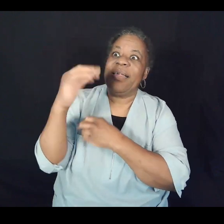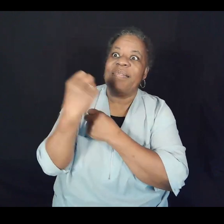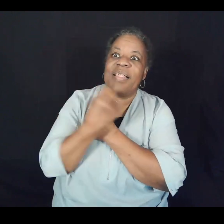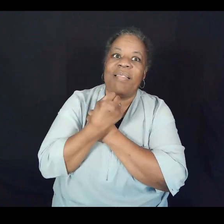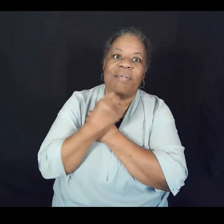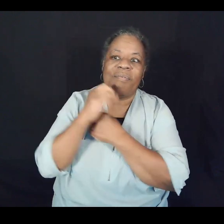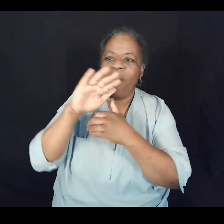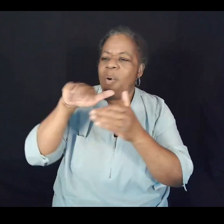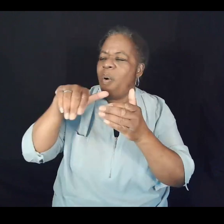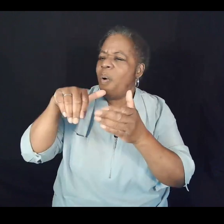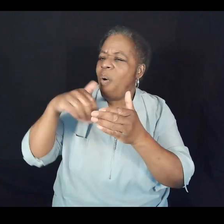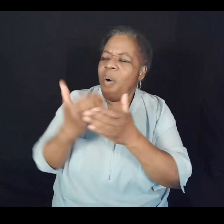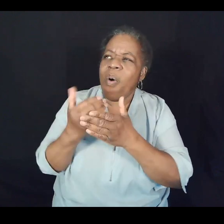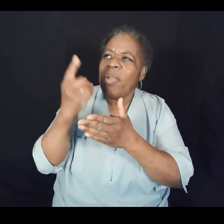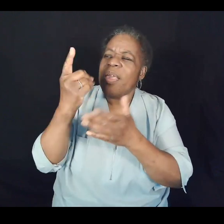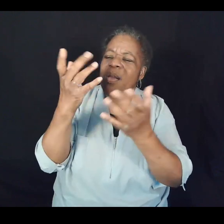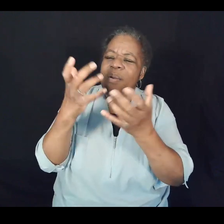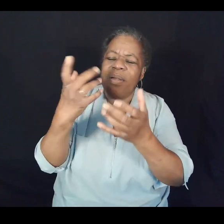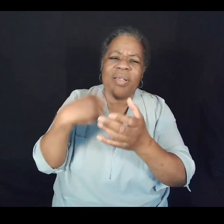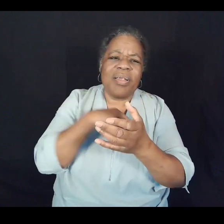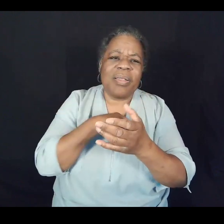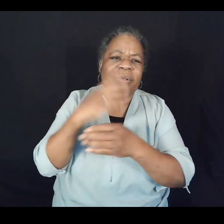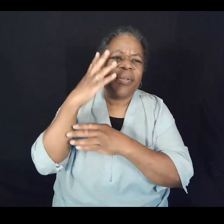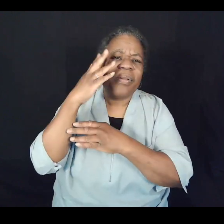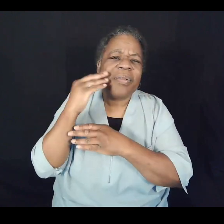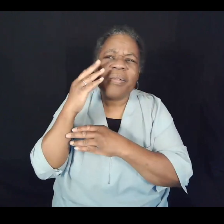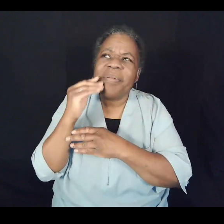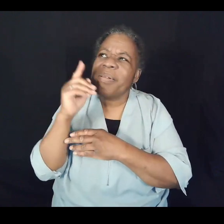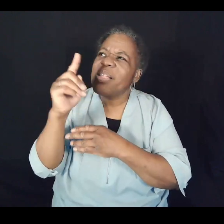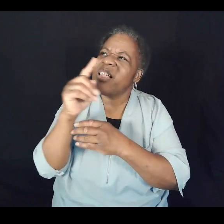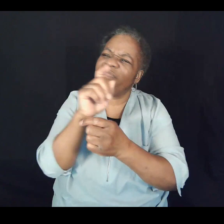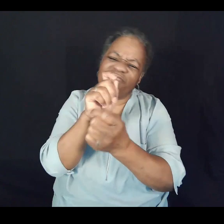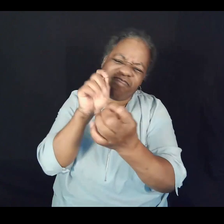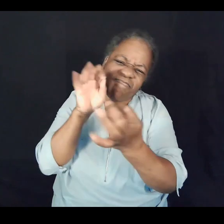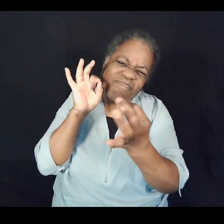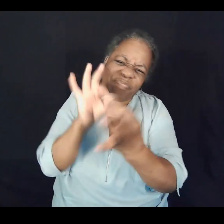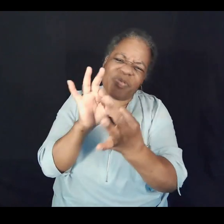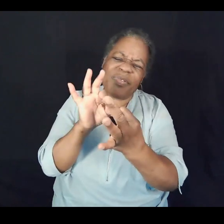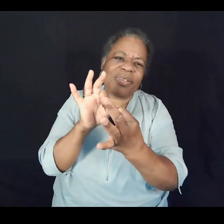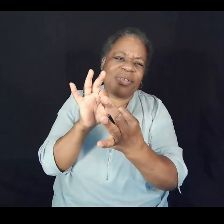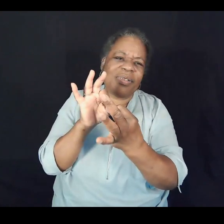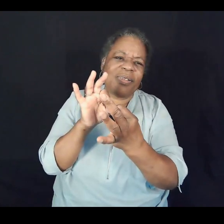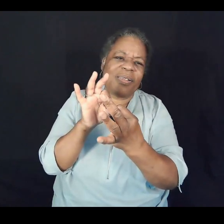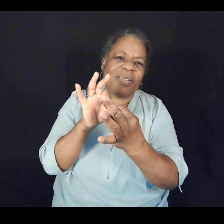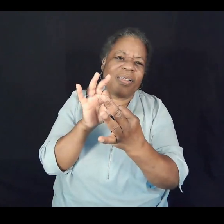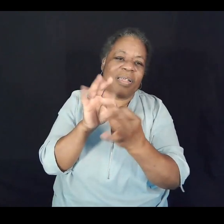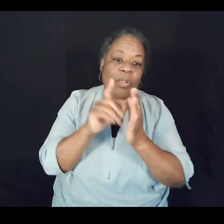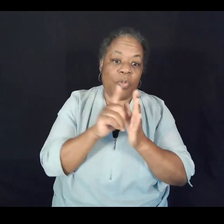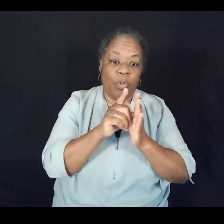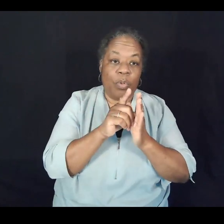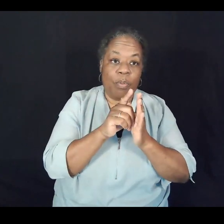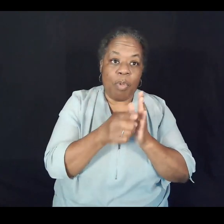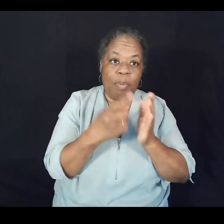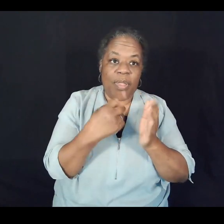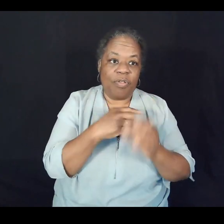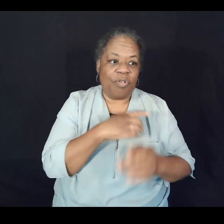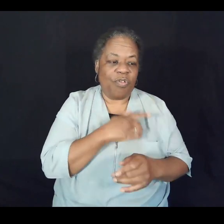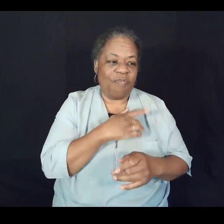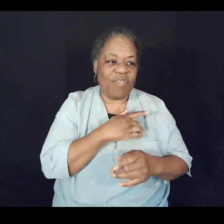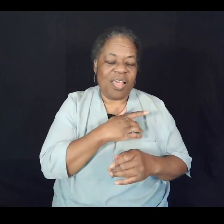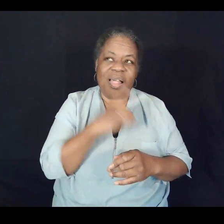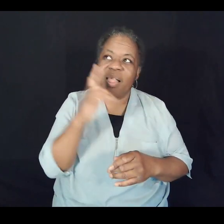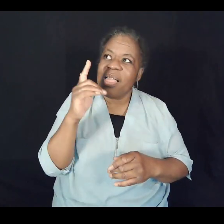that we get to experience that, all of that in his fullness. So maybe like those moments where you feel known